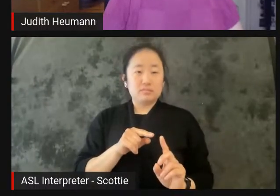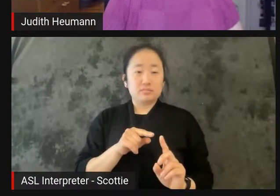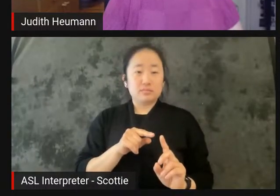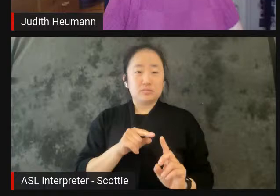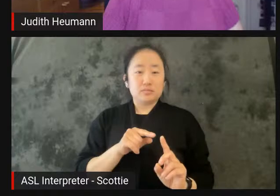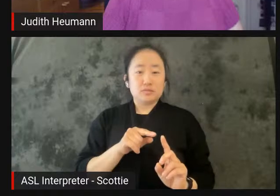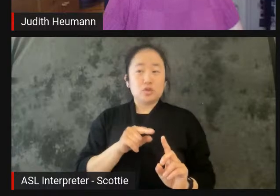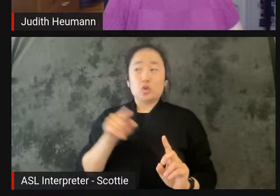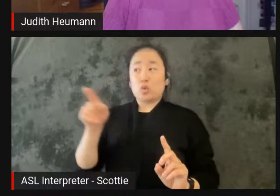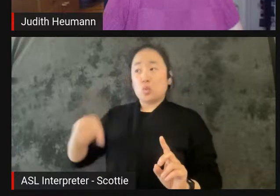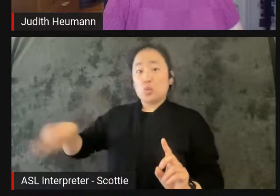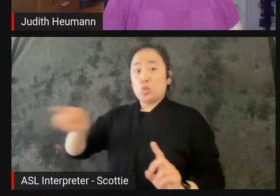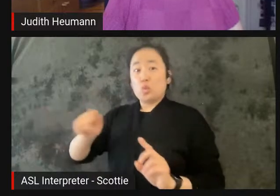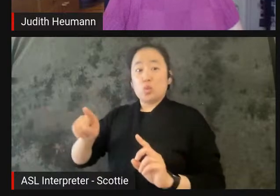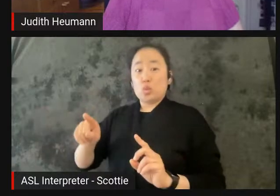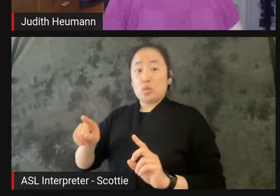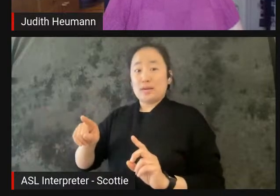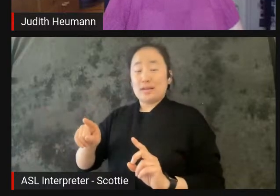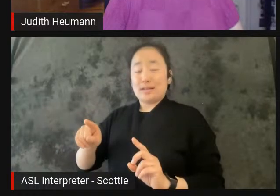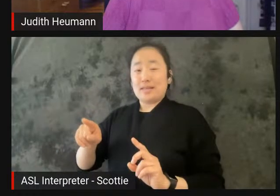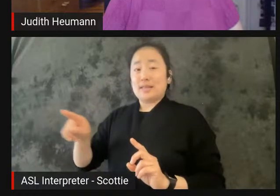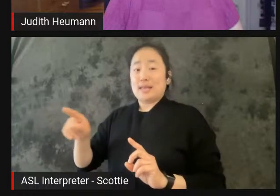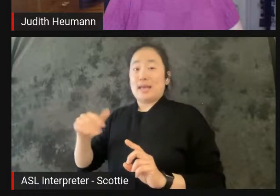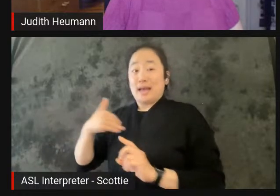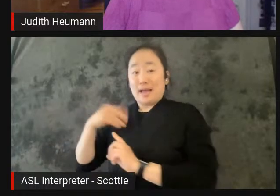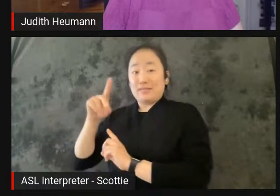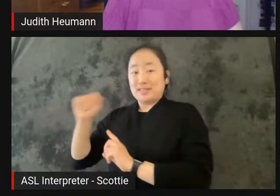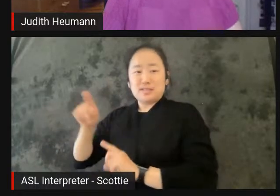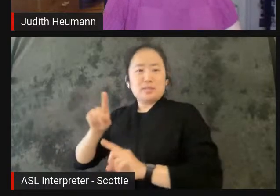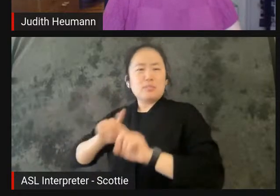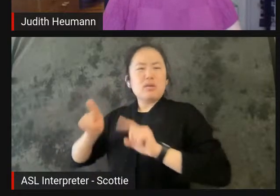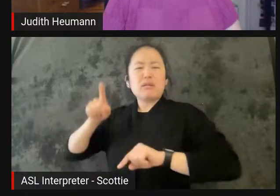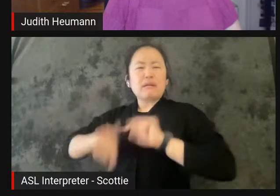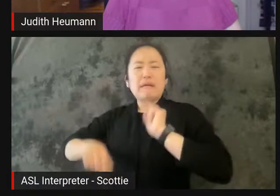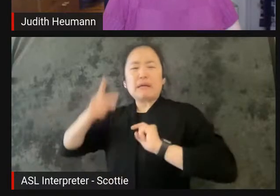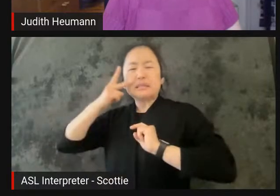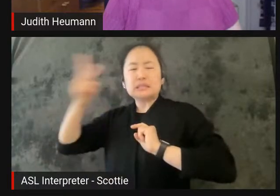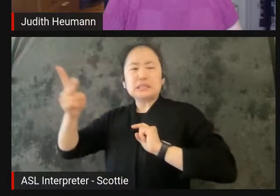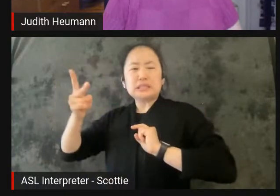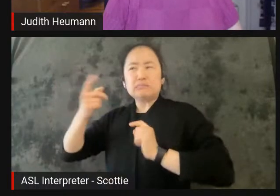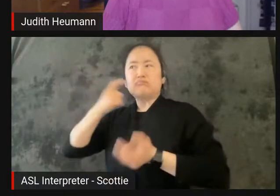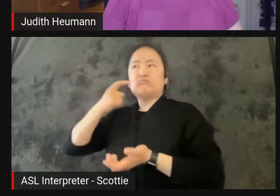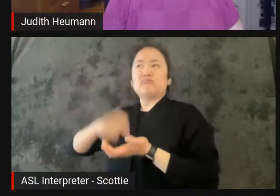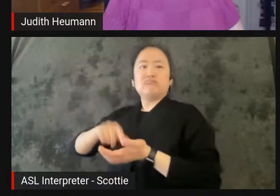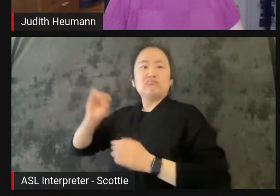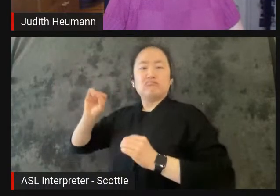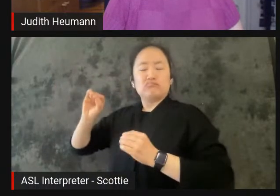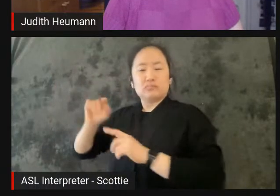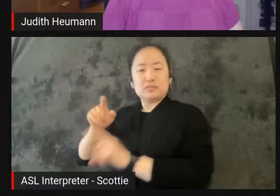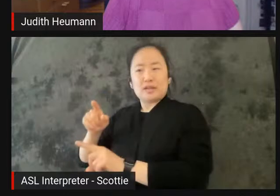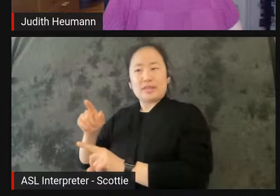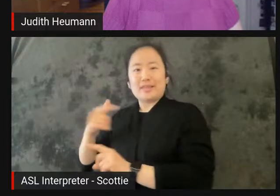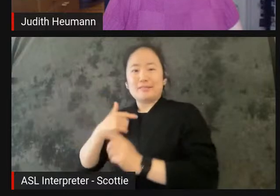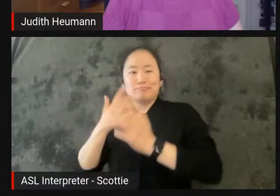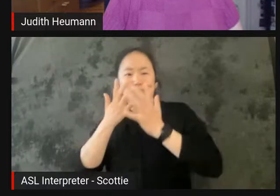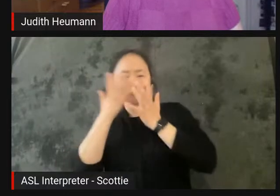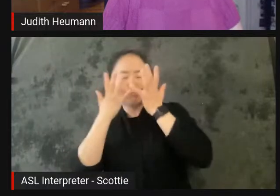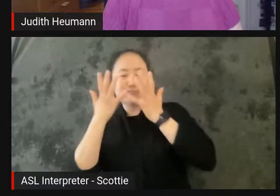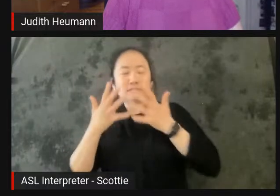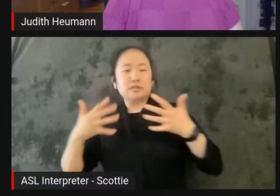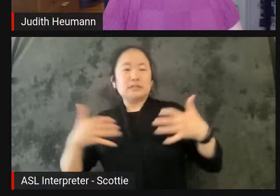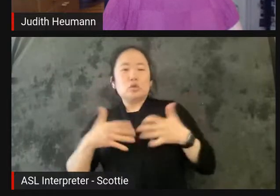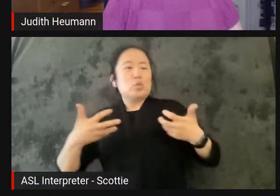invisible disabilities embarrassed, fearful of discussing their disabilities because of